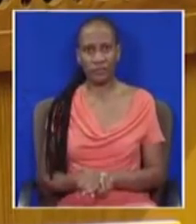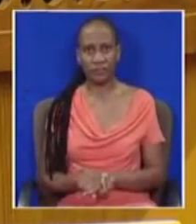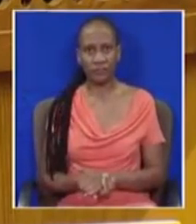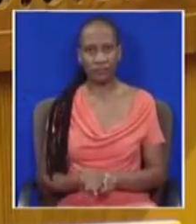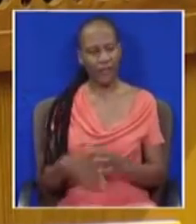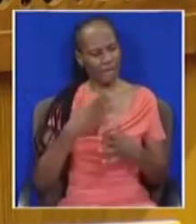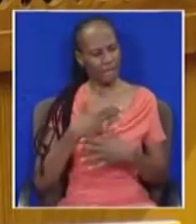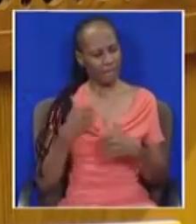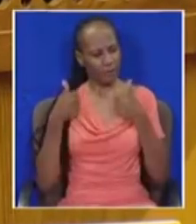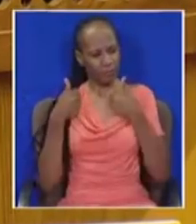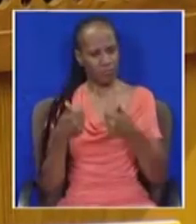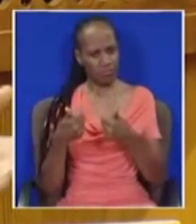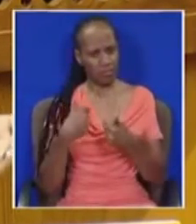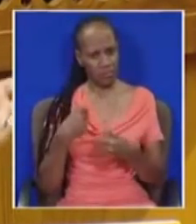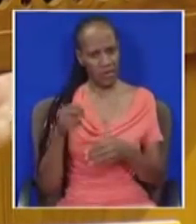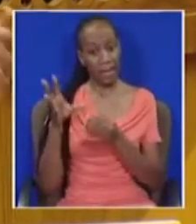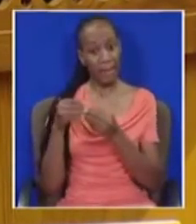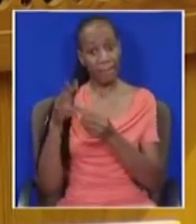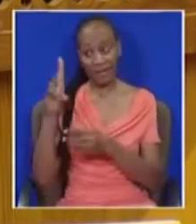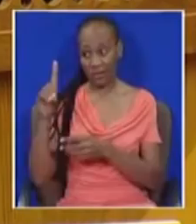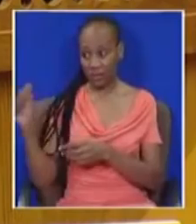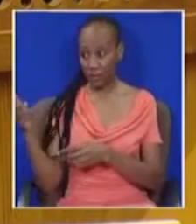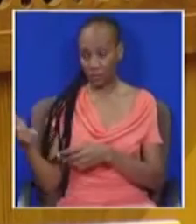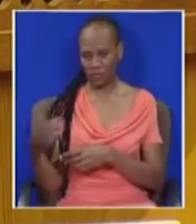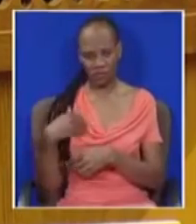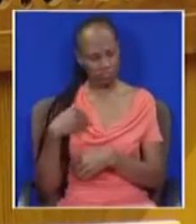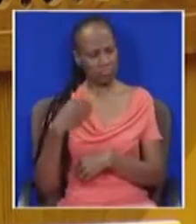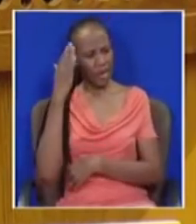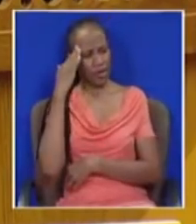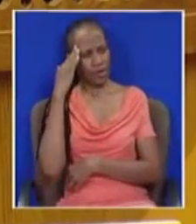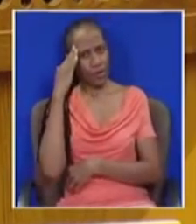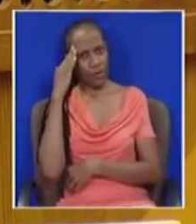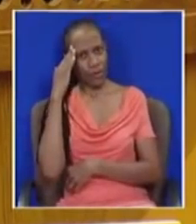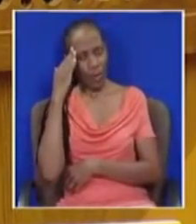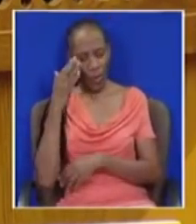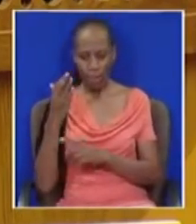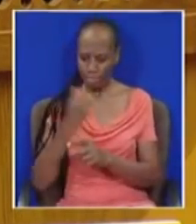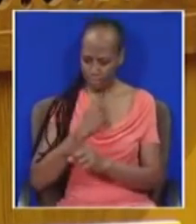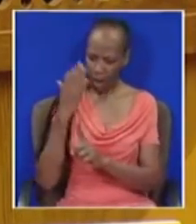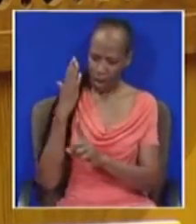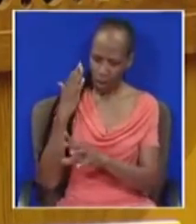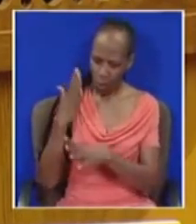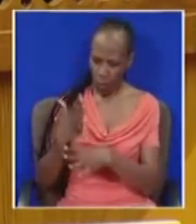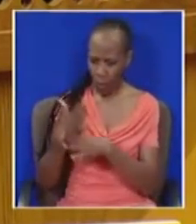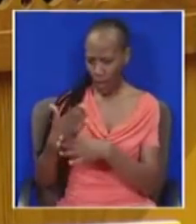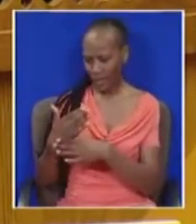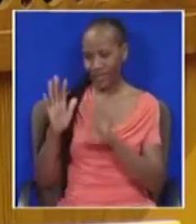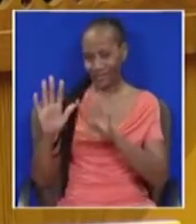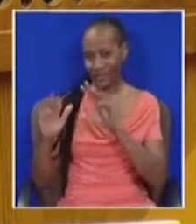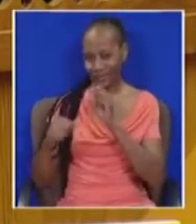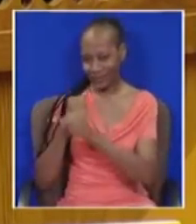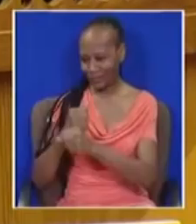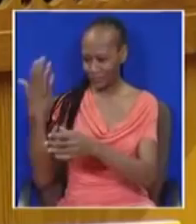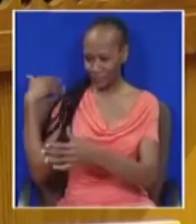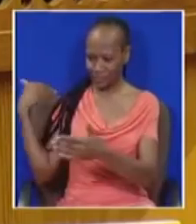It felt good to be a member of the opposition, knowing that in fact our efforts in the last decades have not been